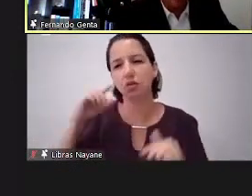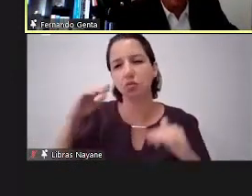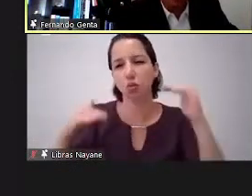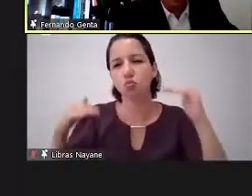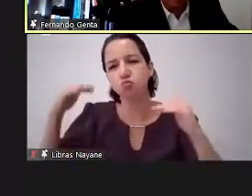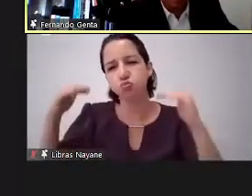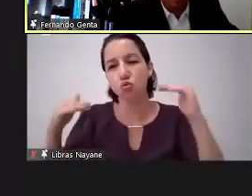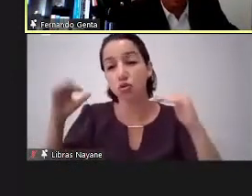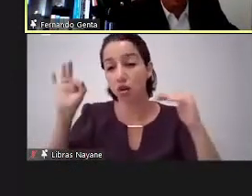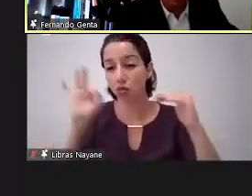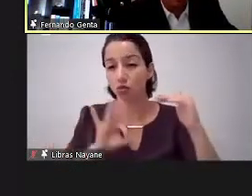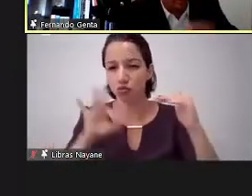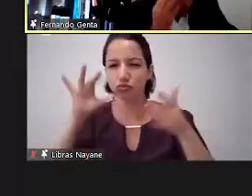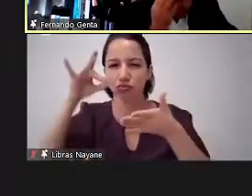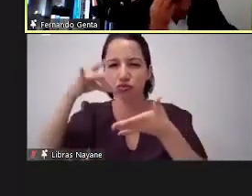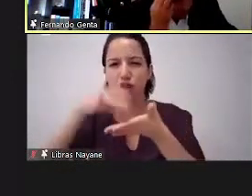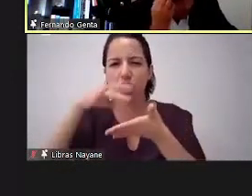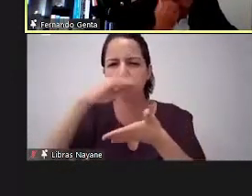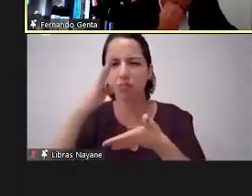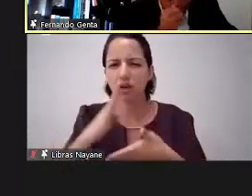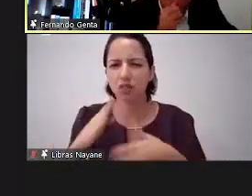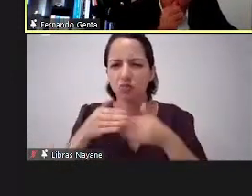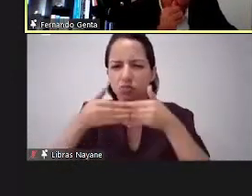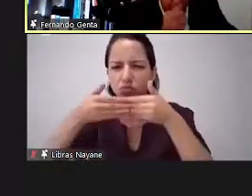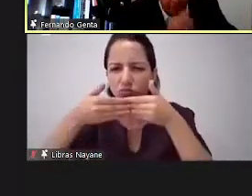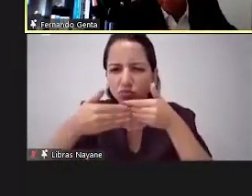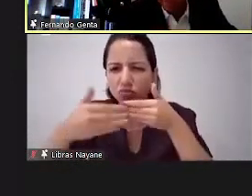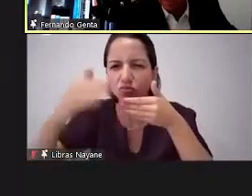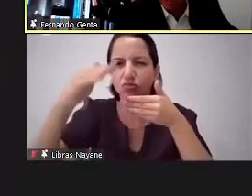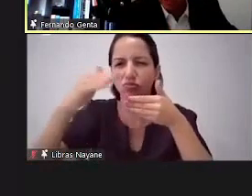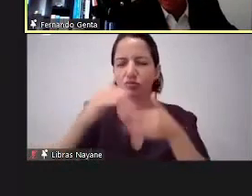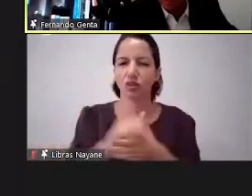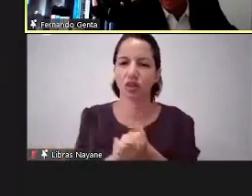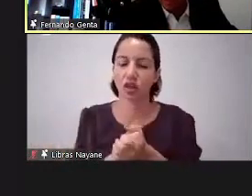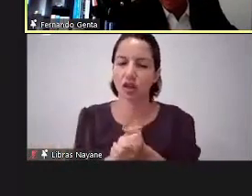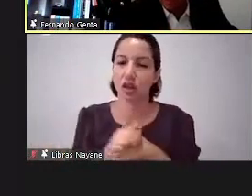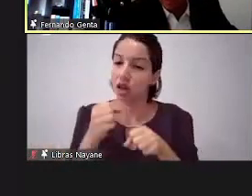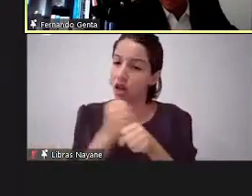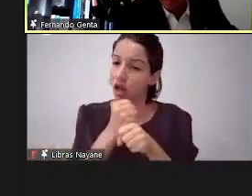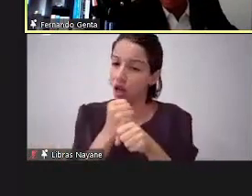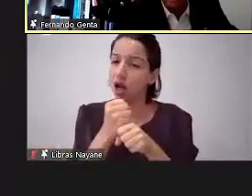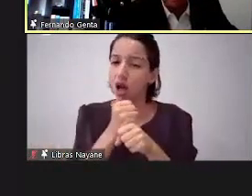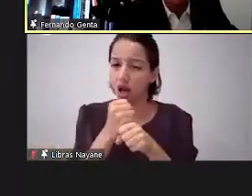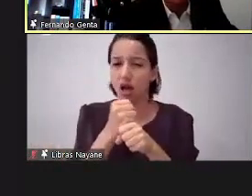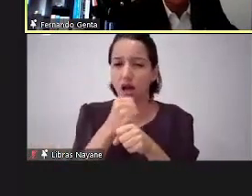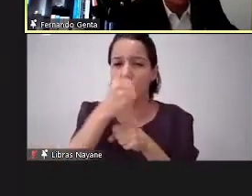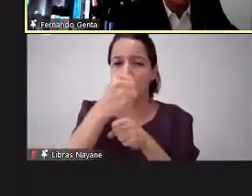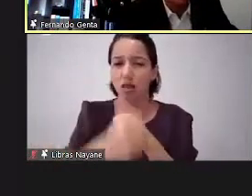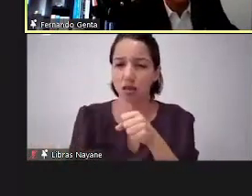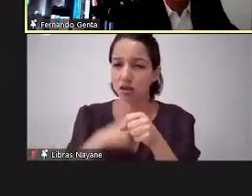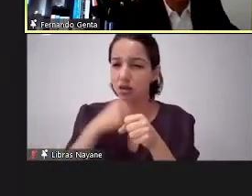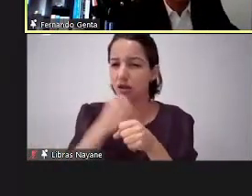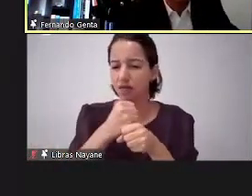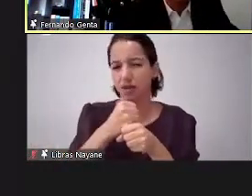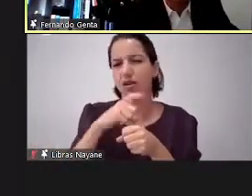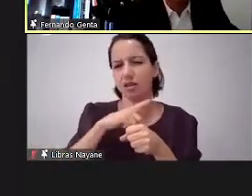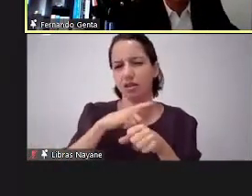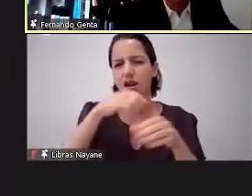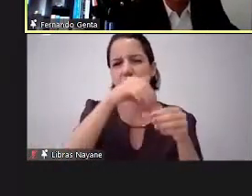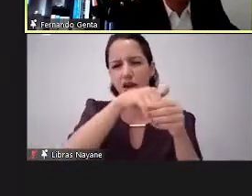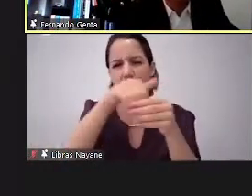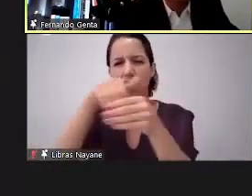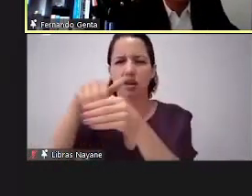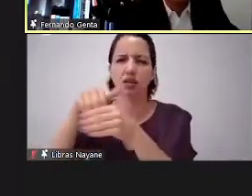this simulation shows oscillations in terms of the real interest rates, because next year we